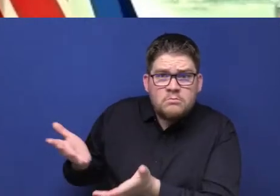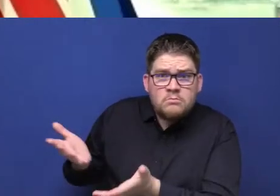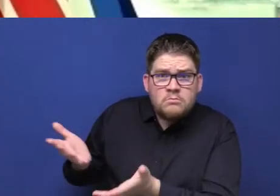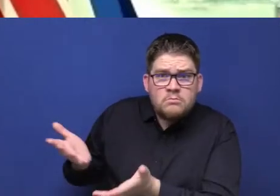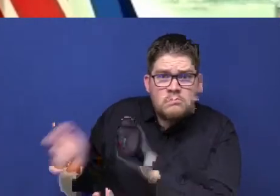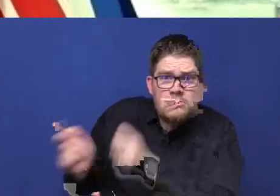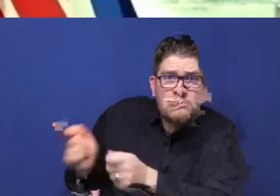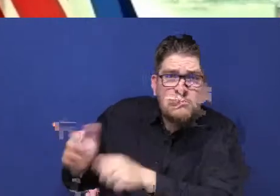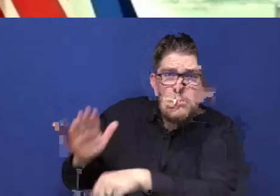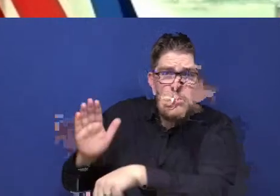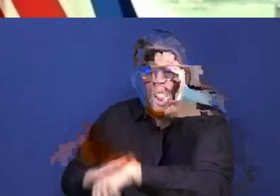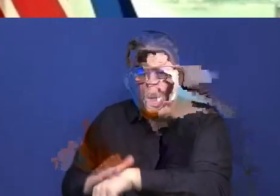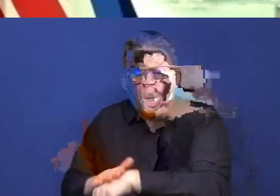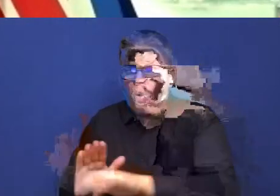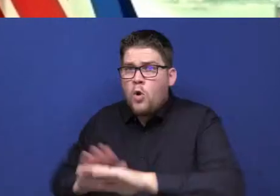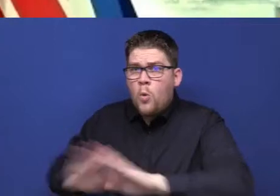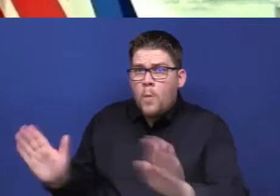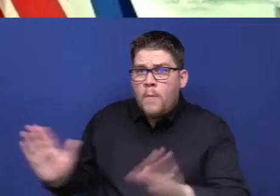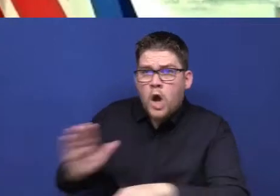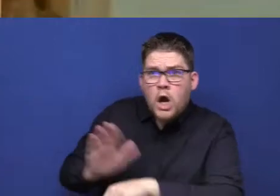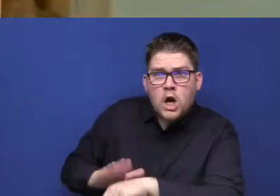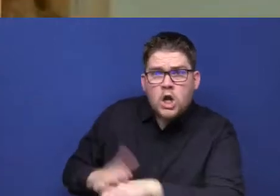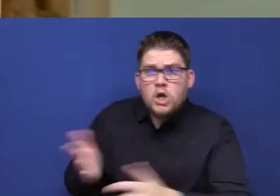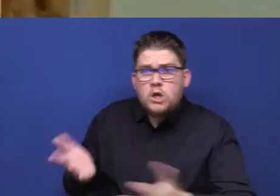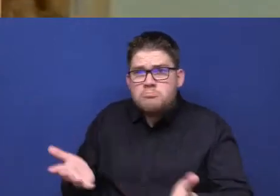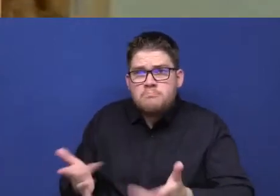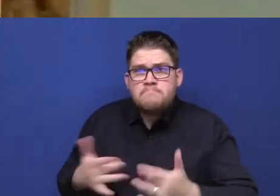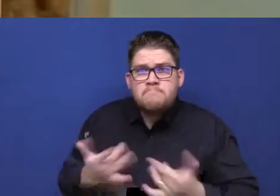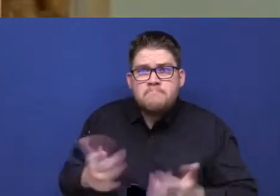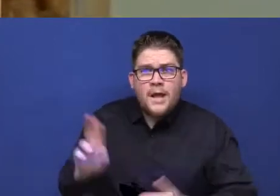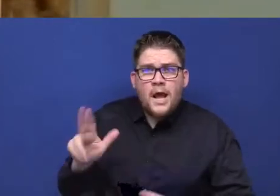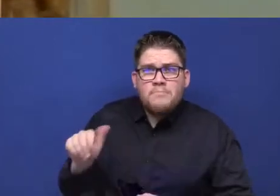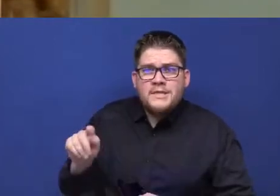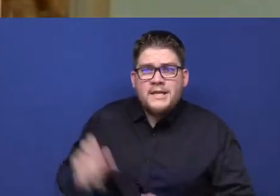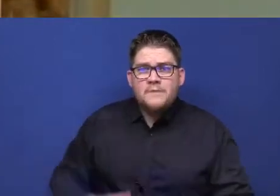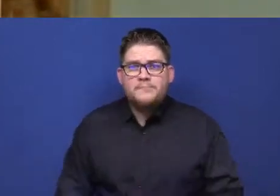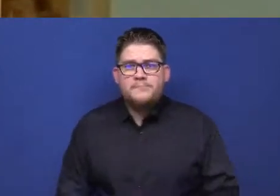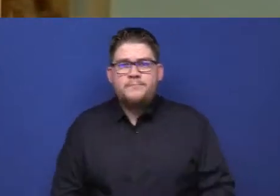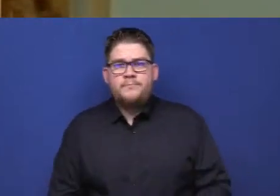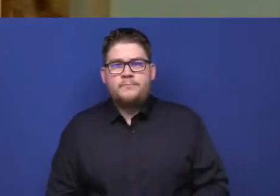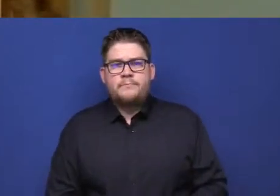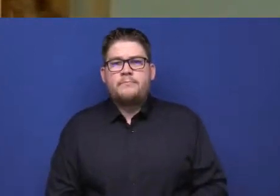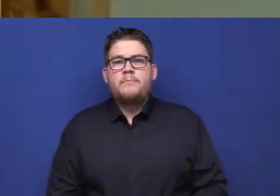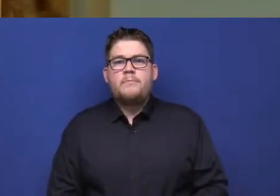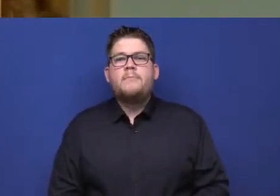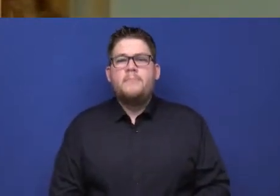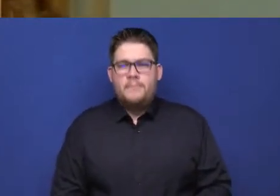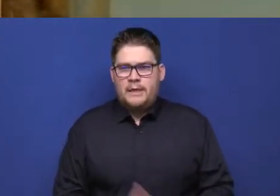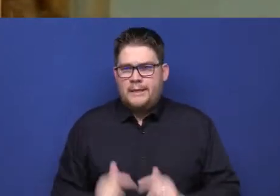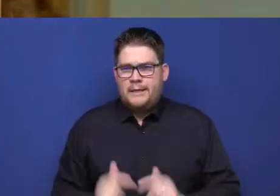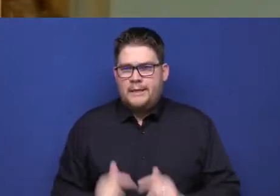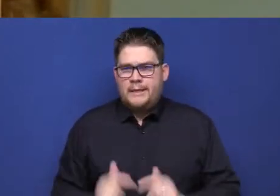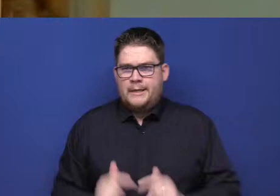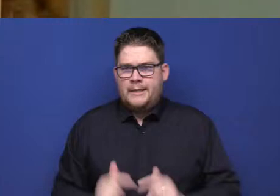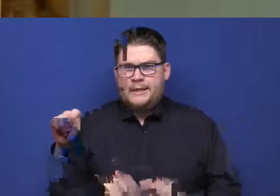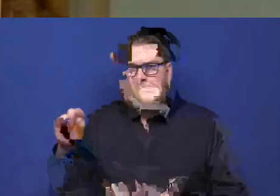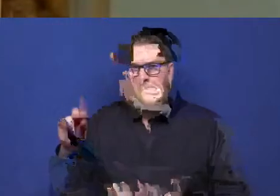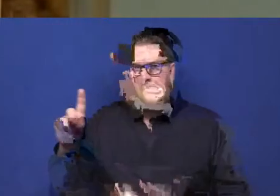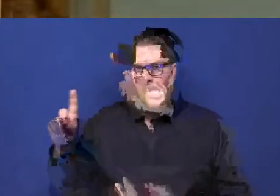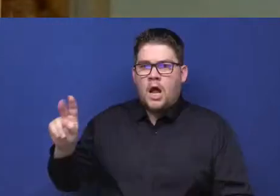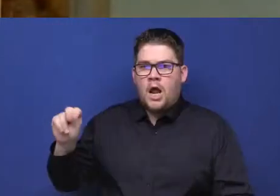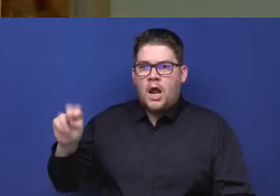Yeah, thanks. At this point, I don't have the particulars on the Lytton Creek fire and when alerts and orders will be